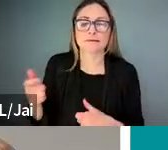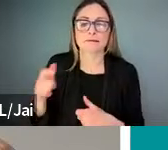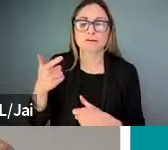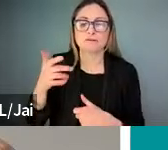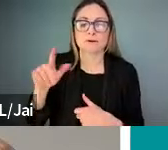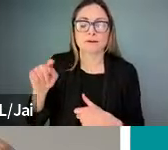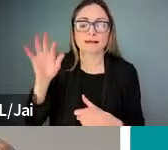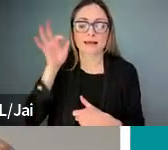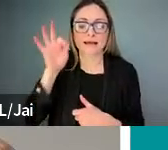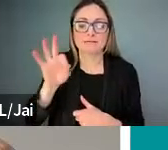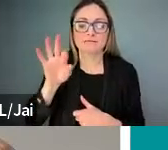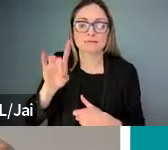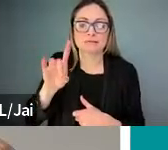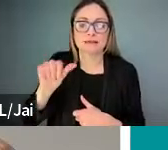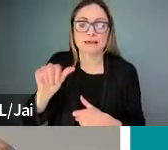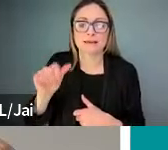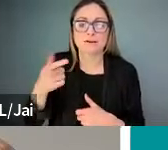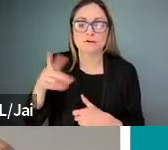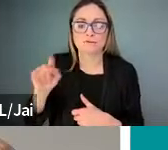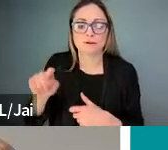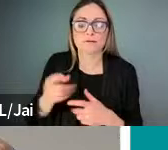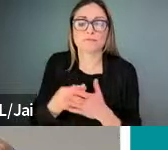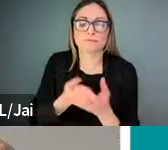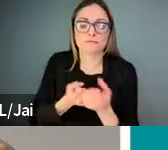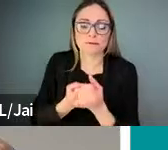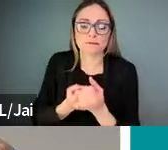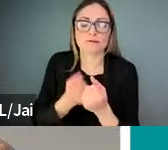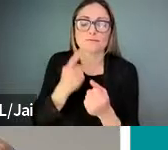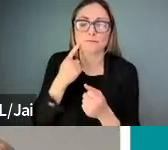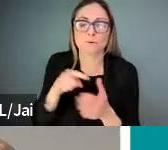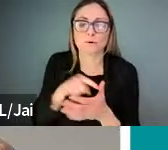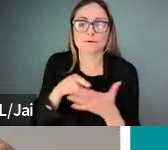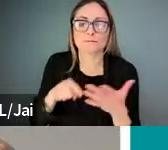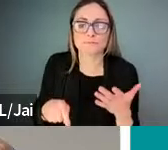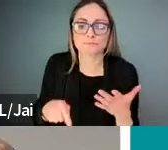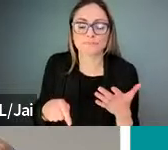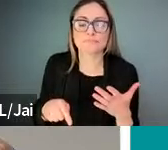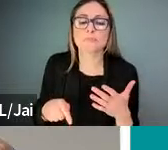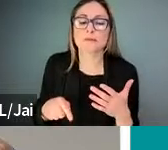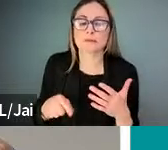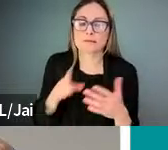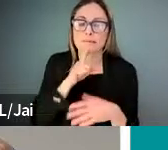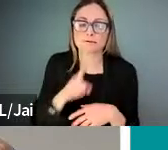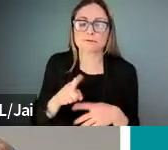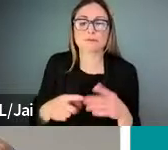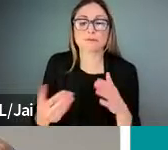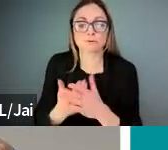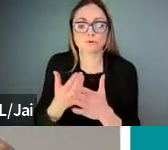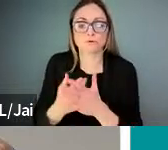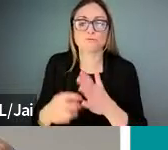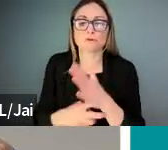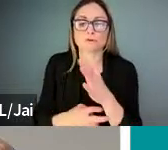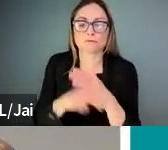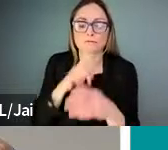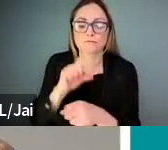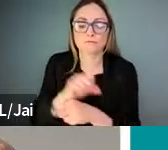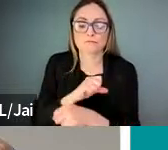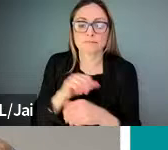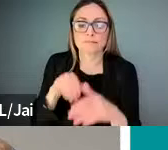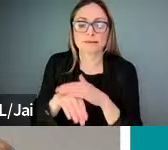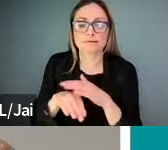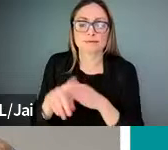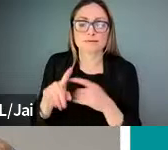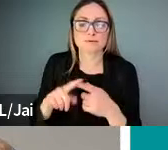FTA grant, funding for the public transit components to make sure the new bridge will truly be accessible to